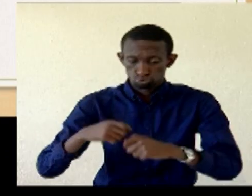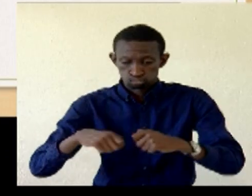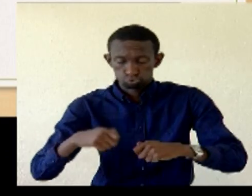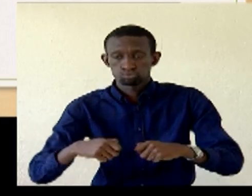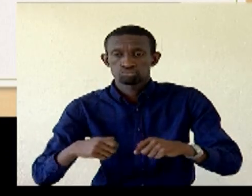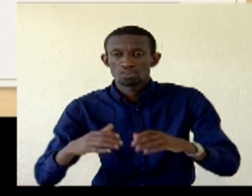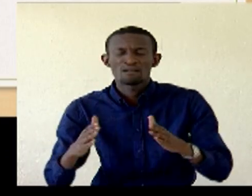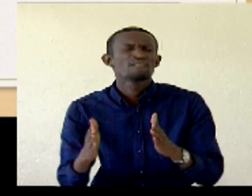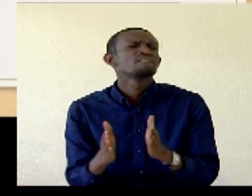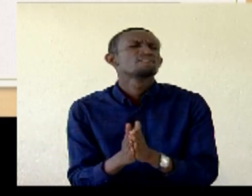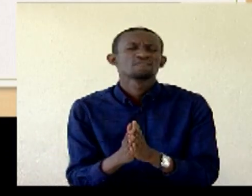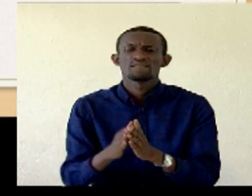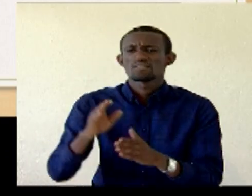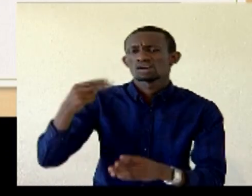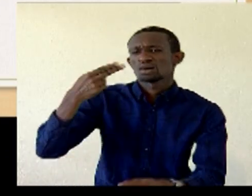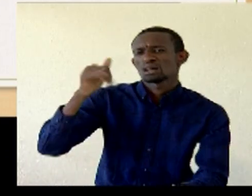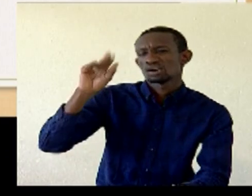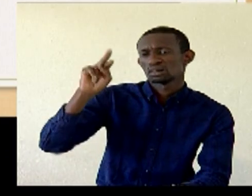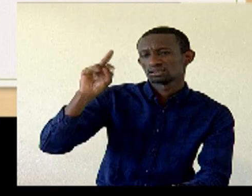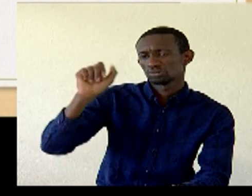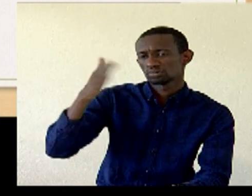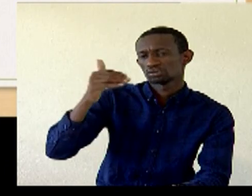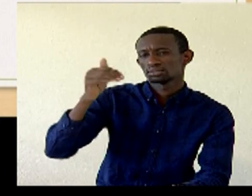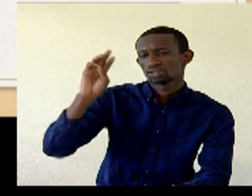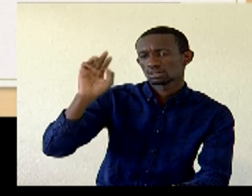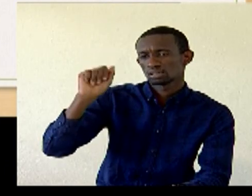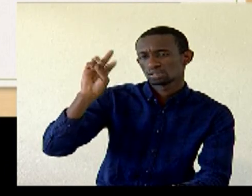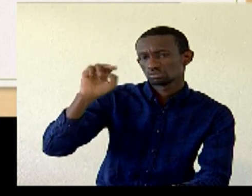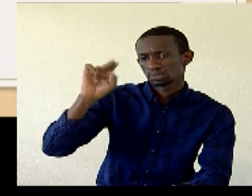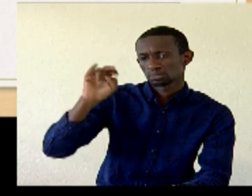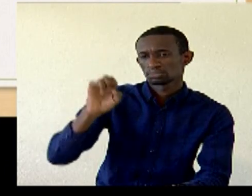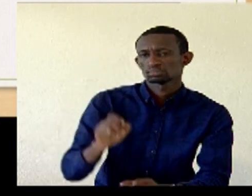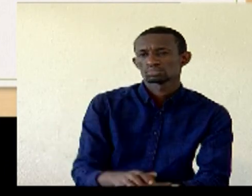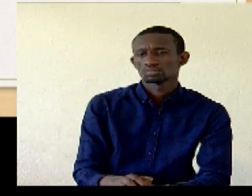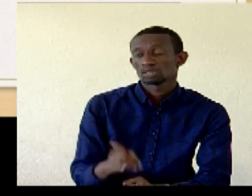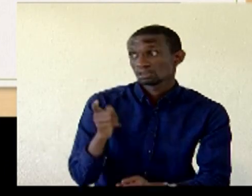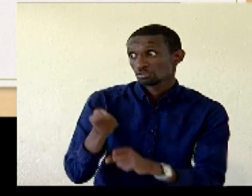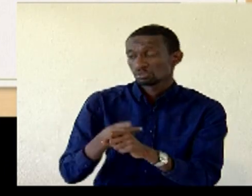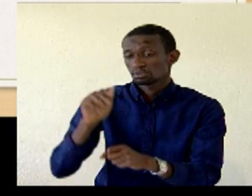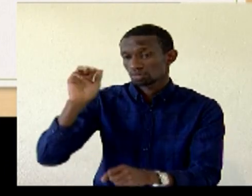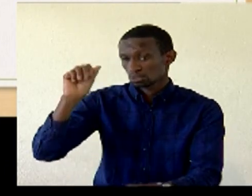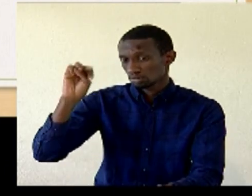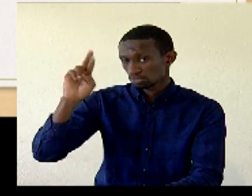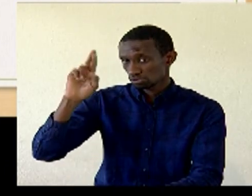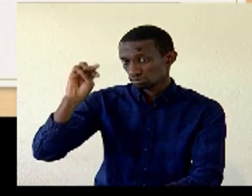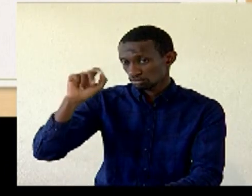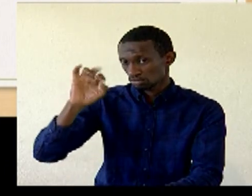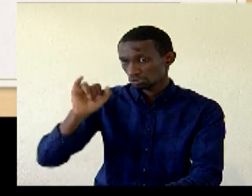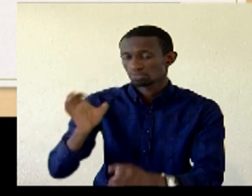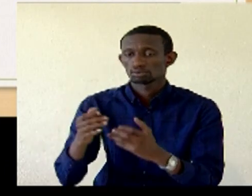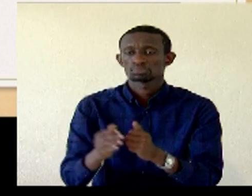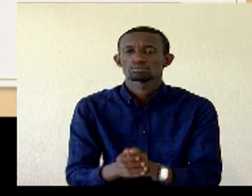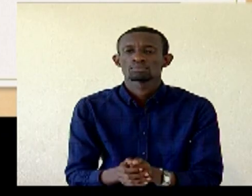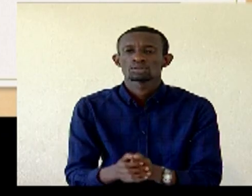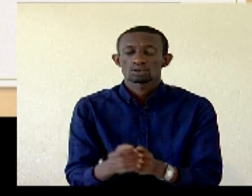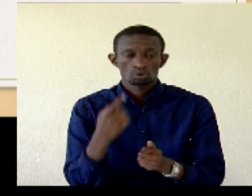the hydroxylamine. This is hydroxylamine. Some of the derivatives of the ammonia compounds in the presence